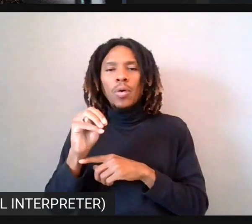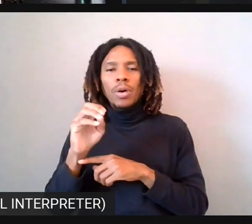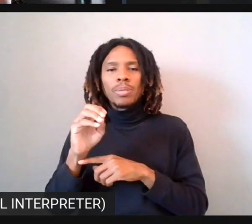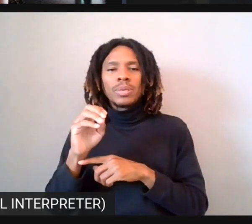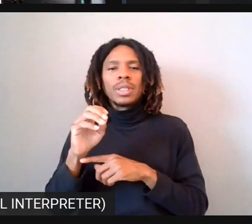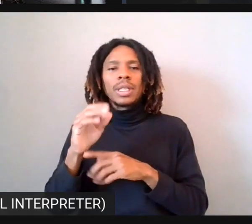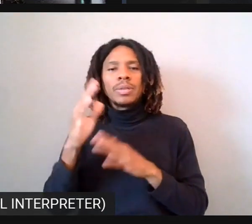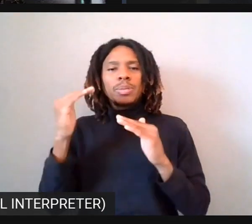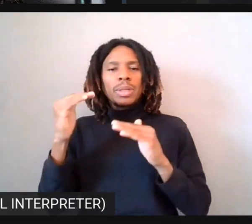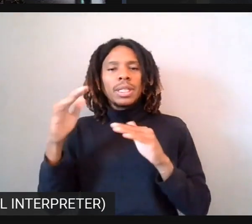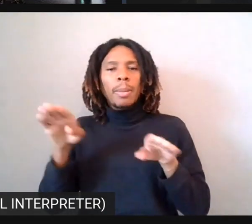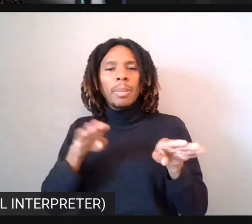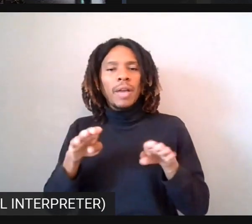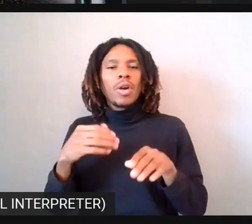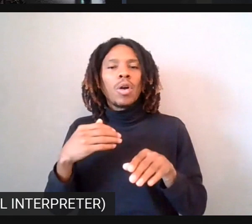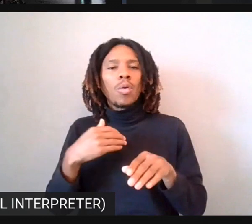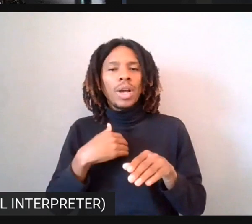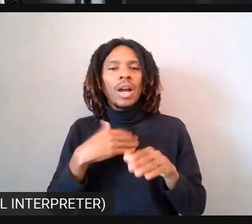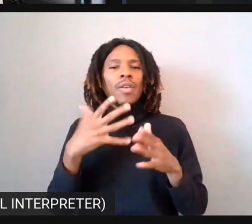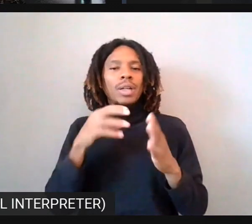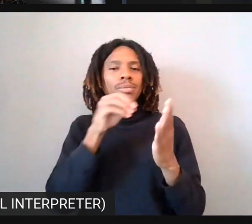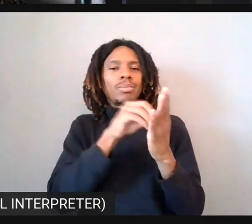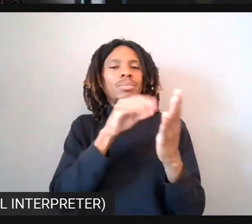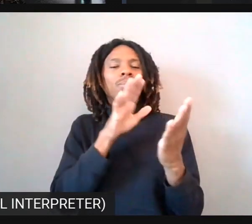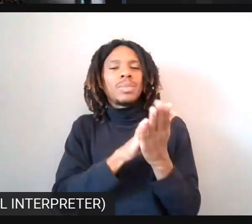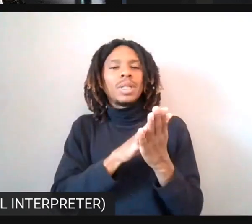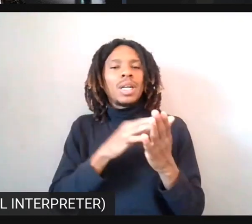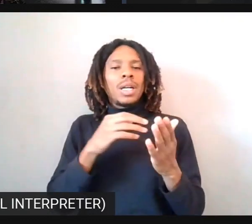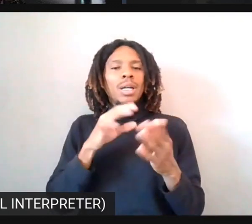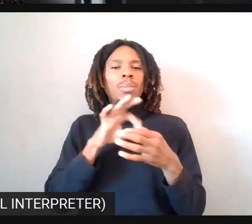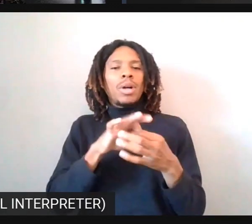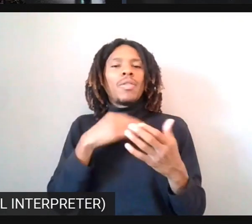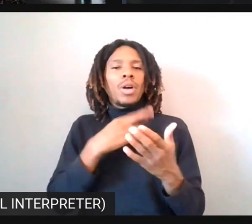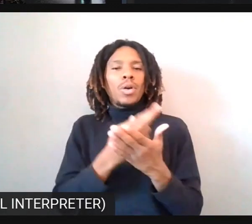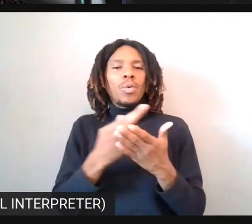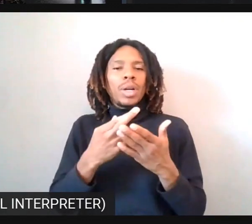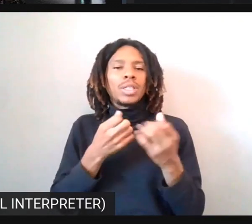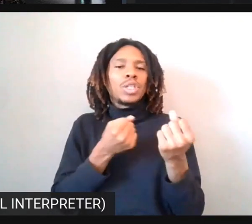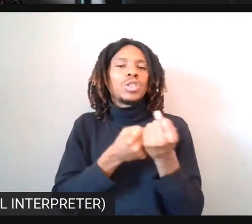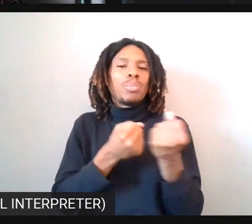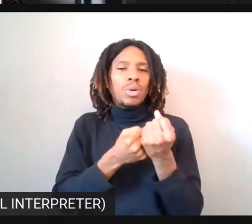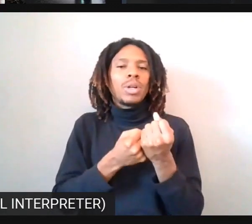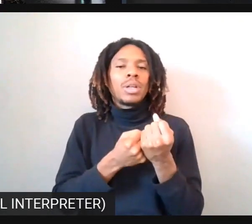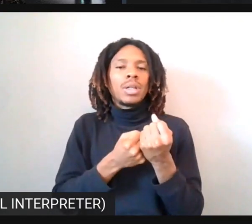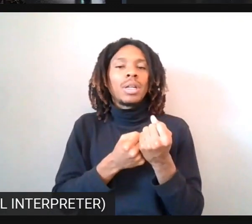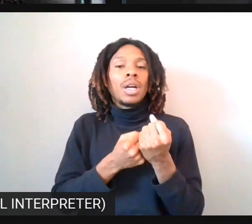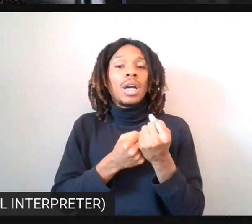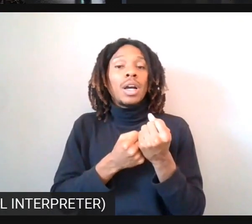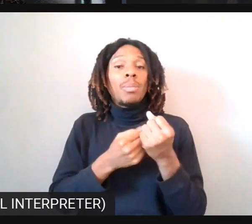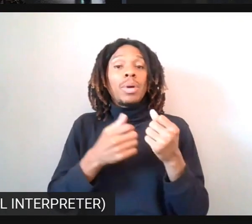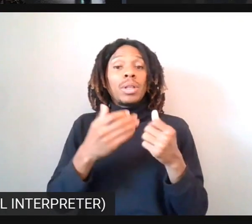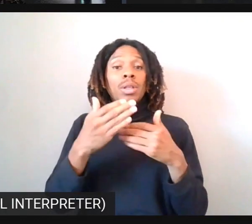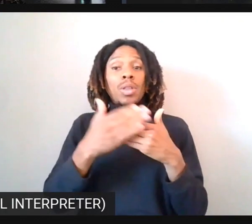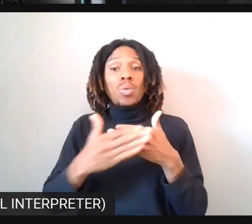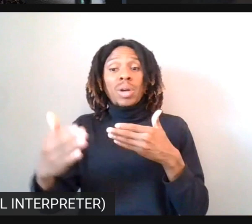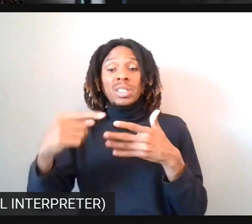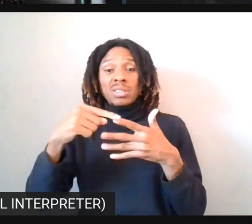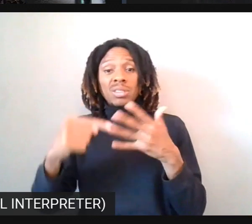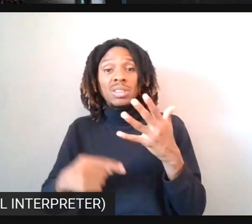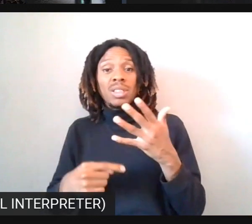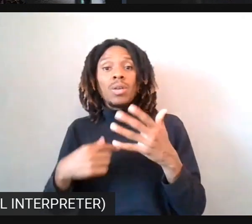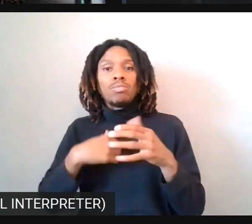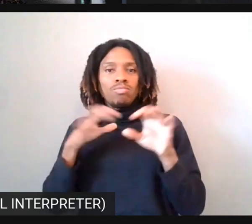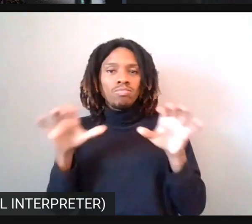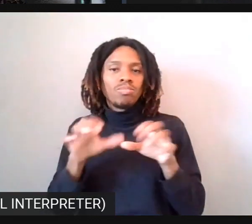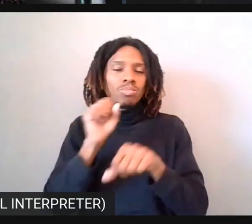we have outlined as part of our resource support contract test. For the remaining subset of resources which are not part of this, we are actually actively